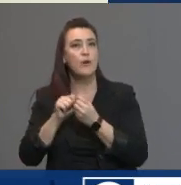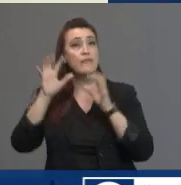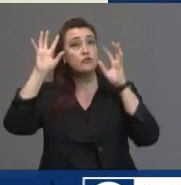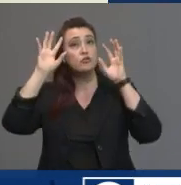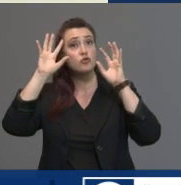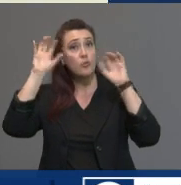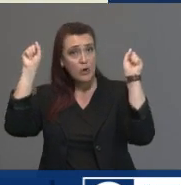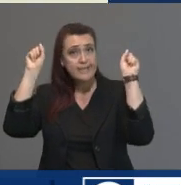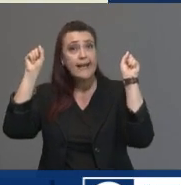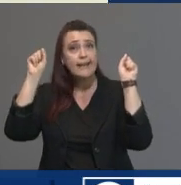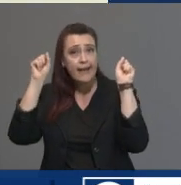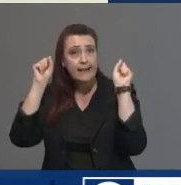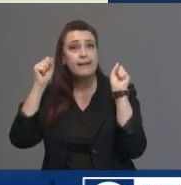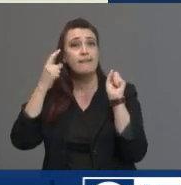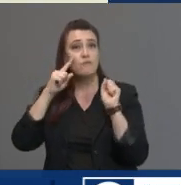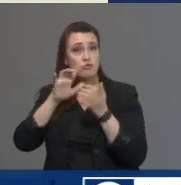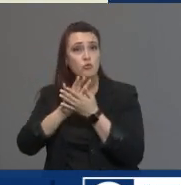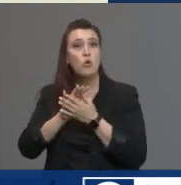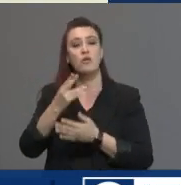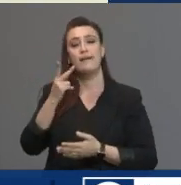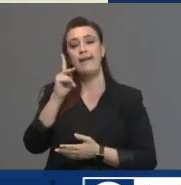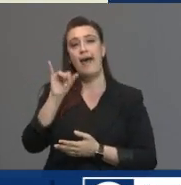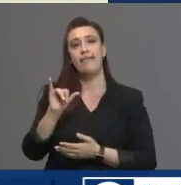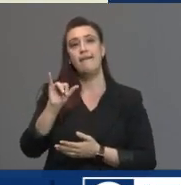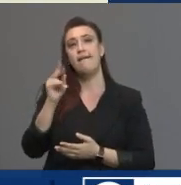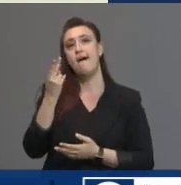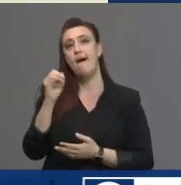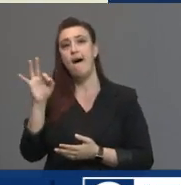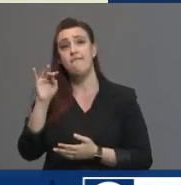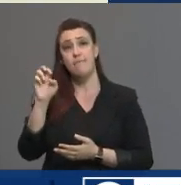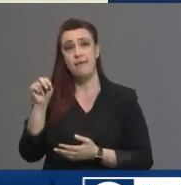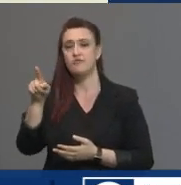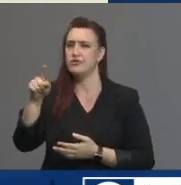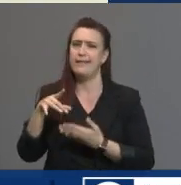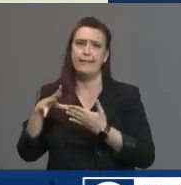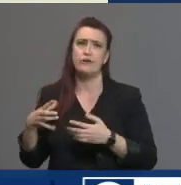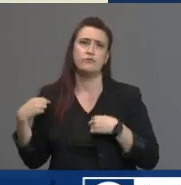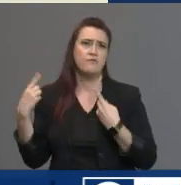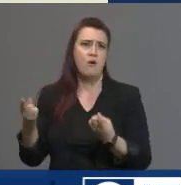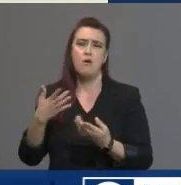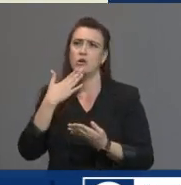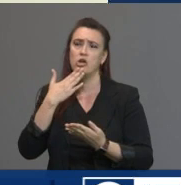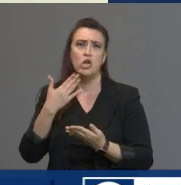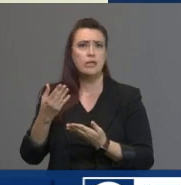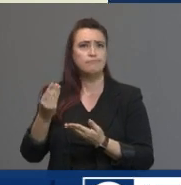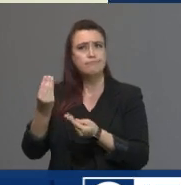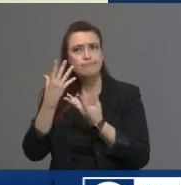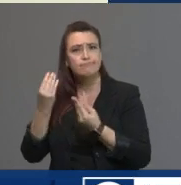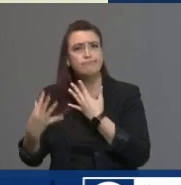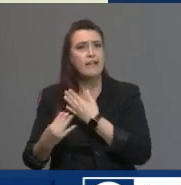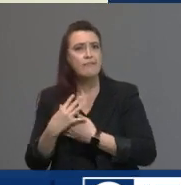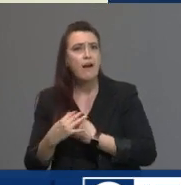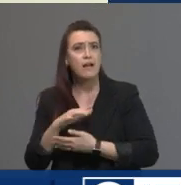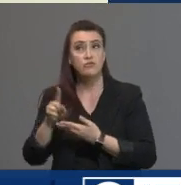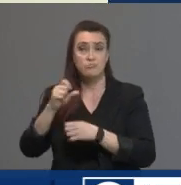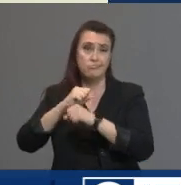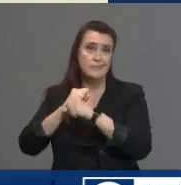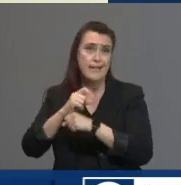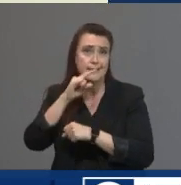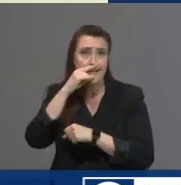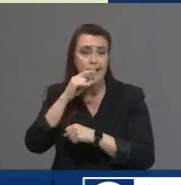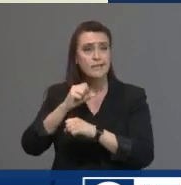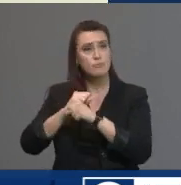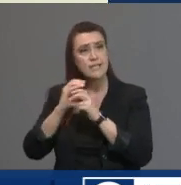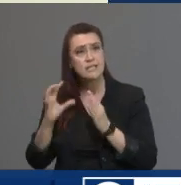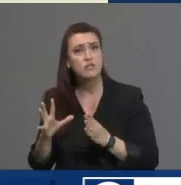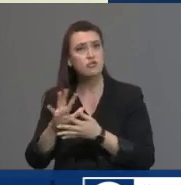coordination with Superintendent of Public Instruction, Kathy Hoffman, who's been a real leader and partner in not only protecting our